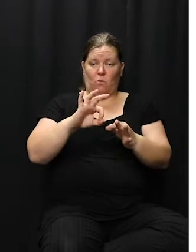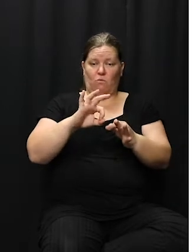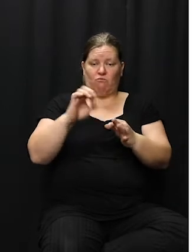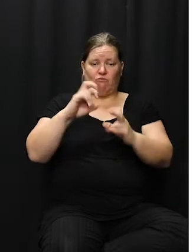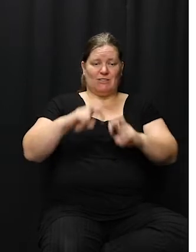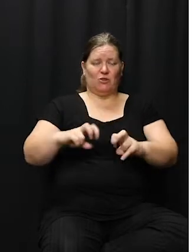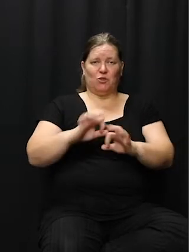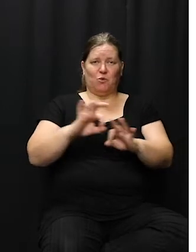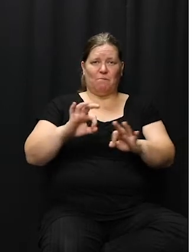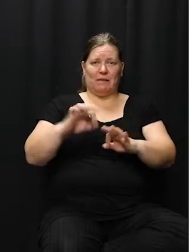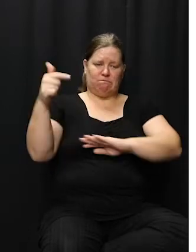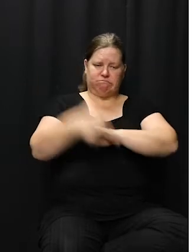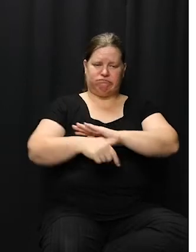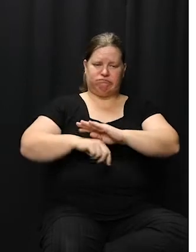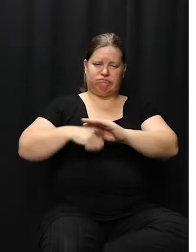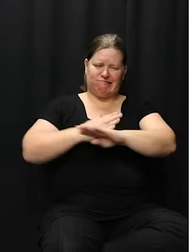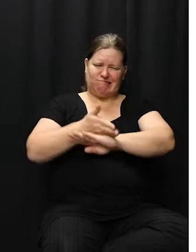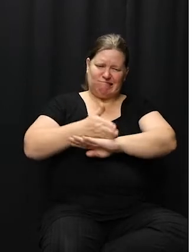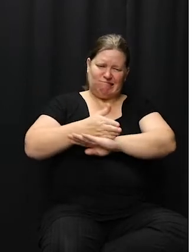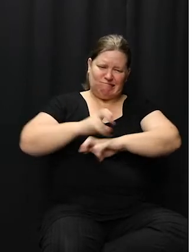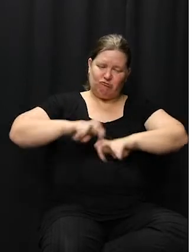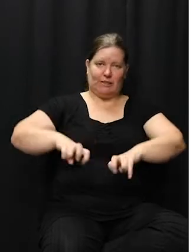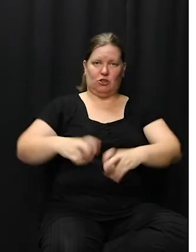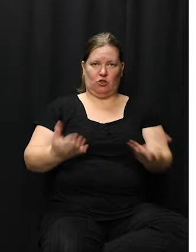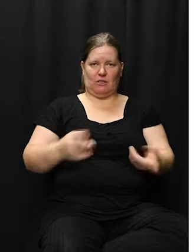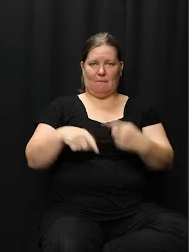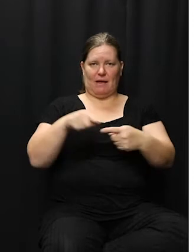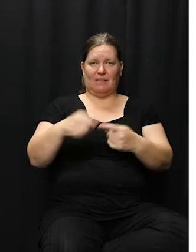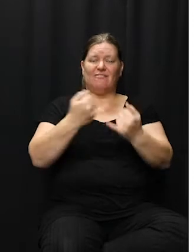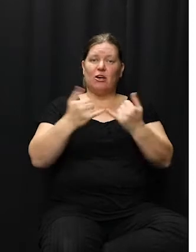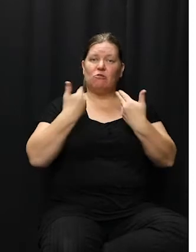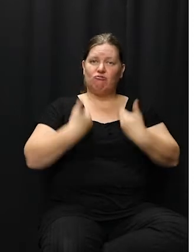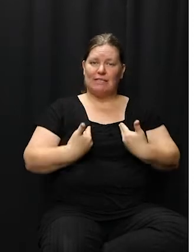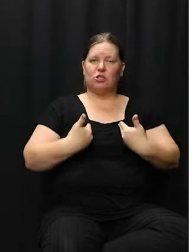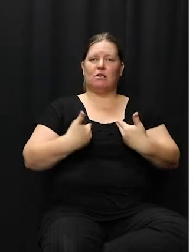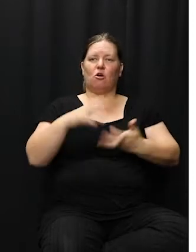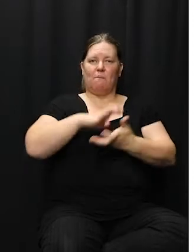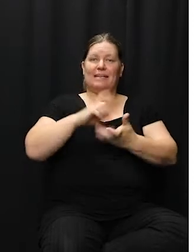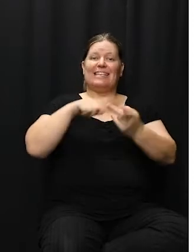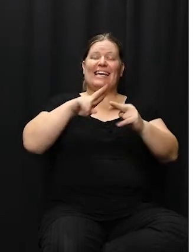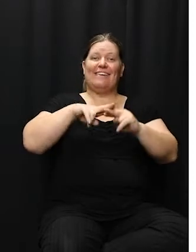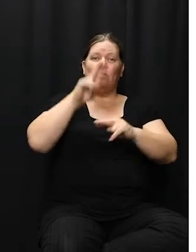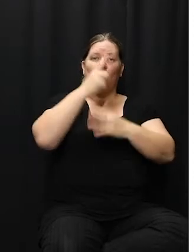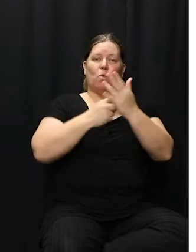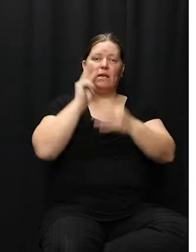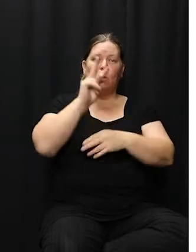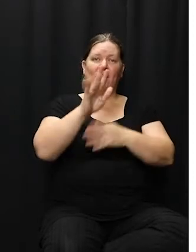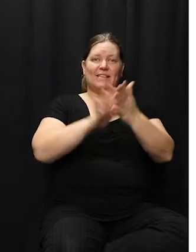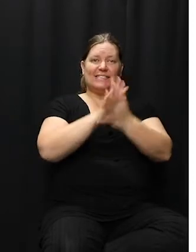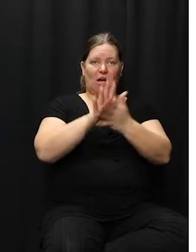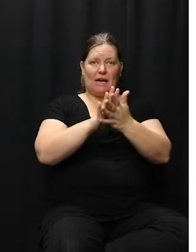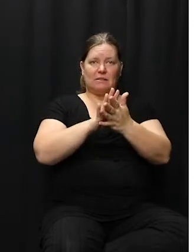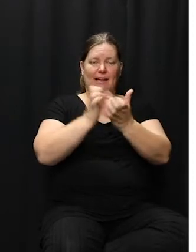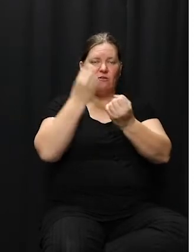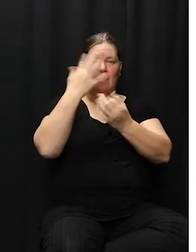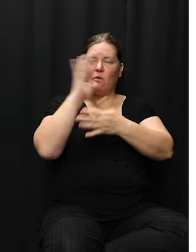and researchers wouldn't spend all their time doing it if there was nothing there. It's a very rich language and complex, and if you only look